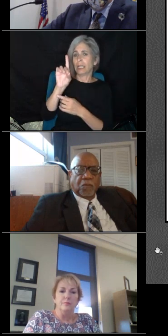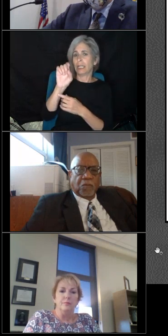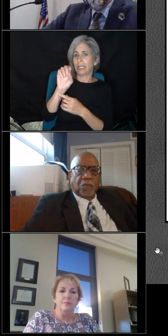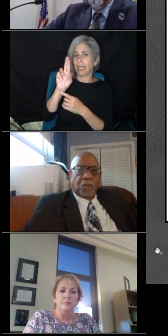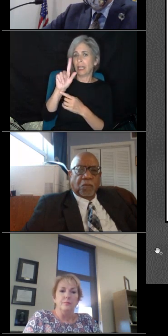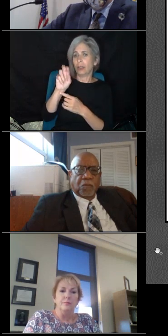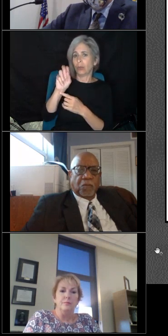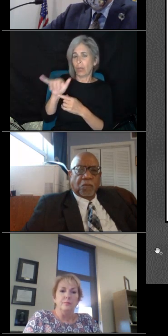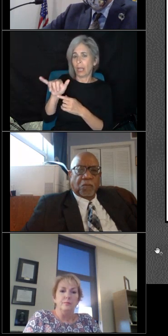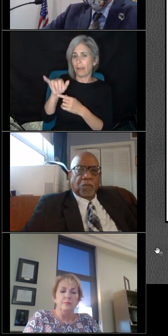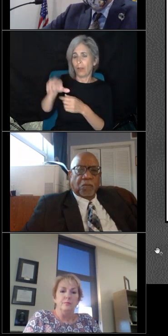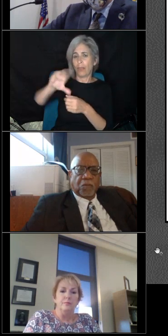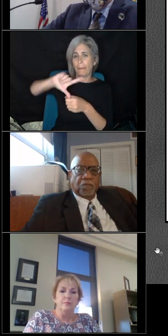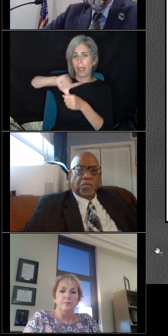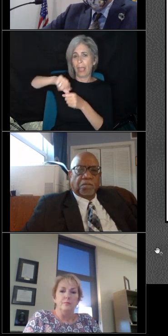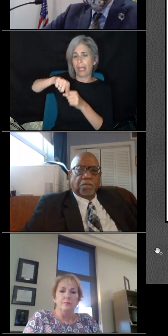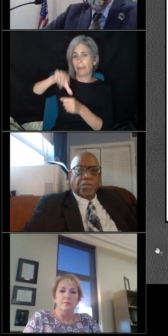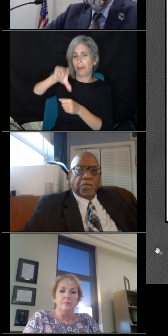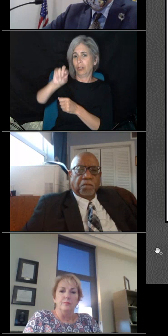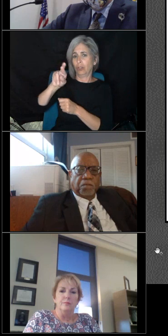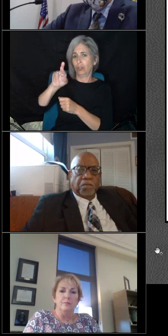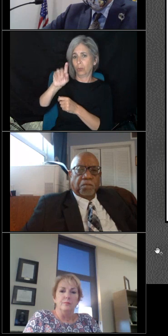Pineapple Grove neighborhood.